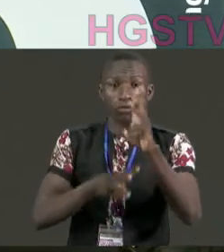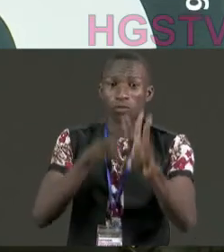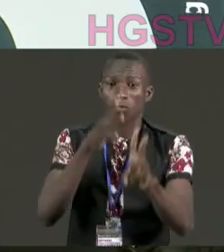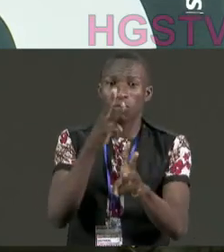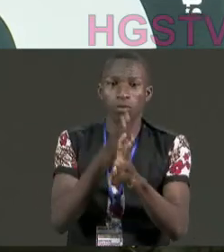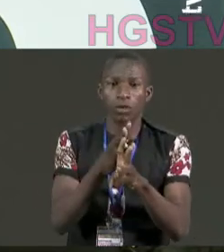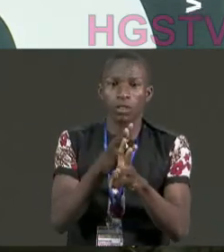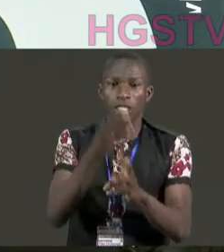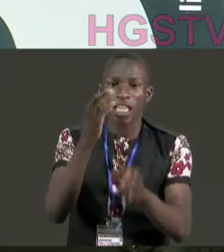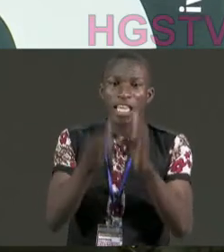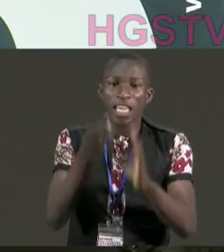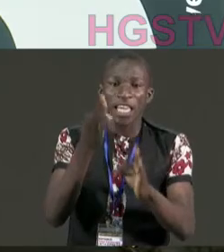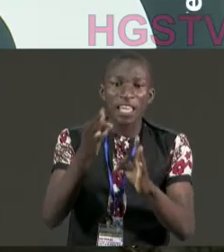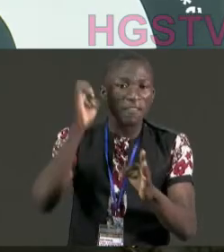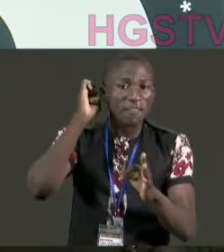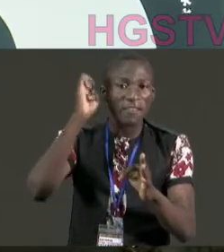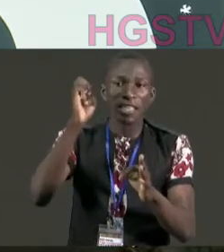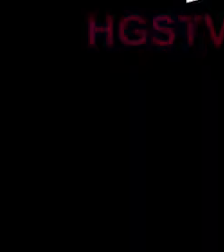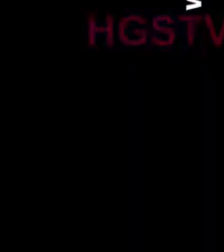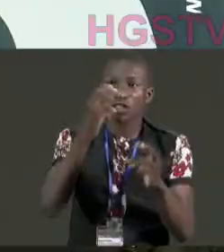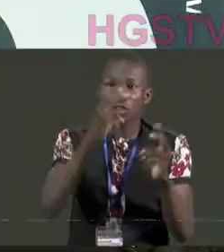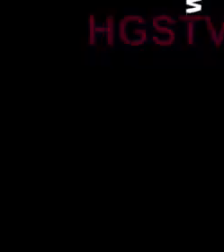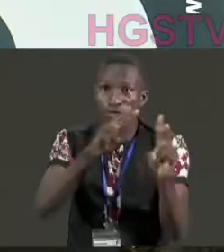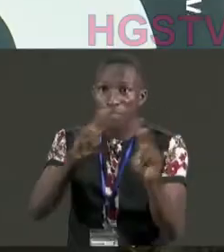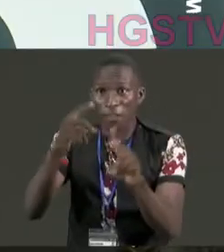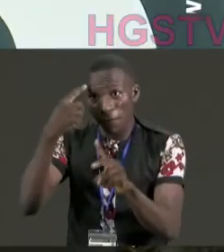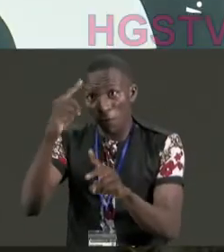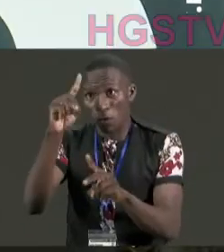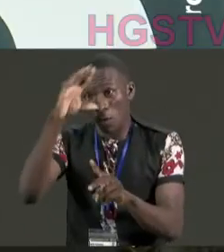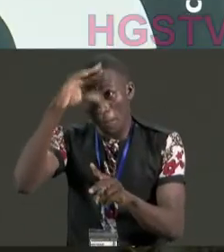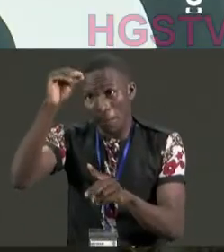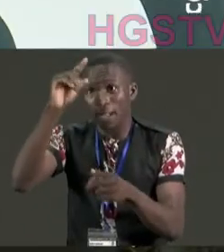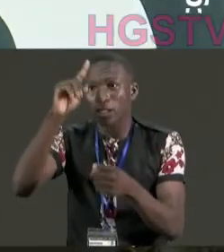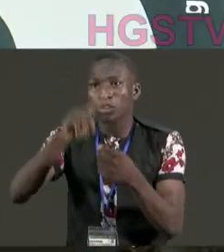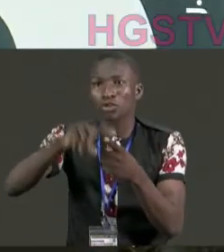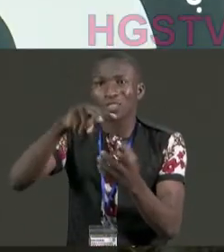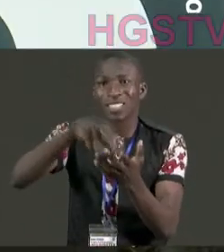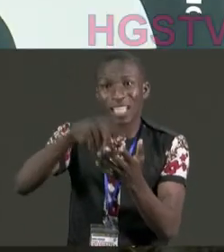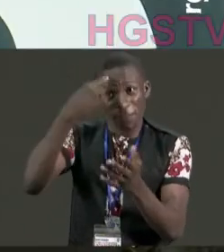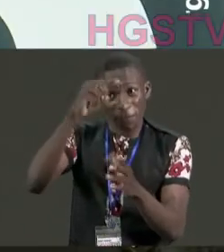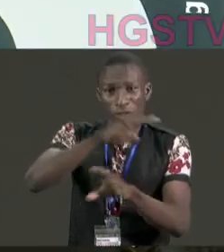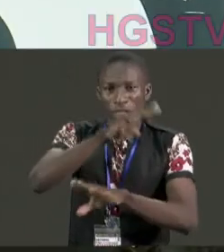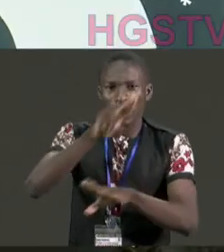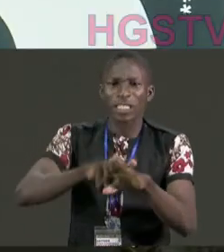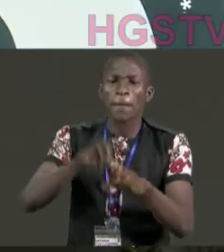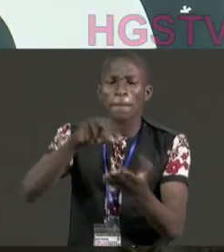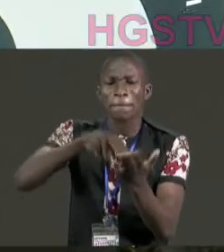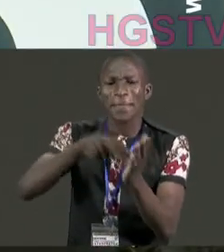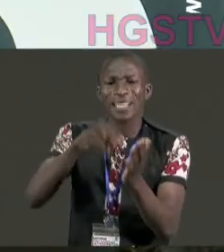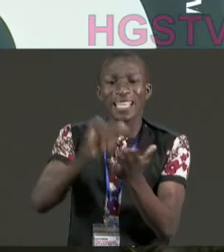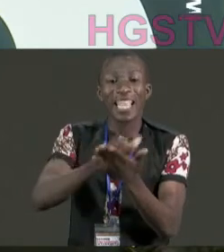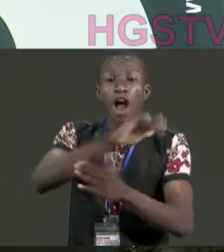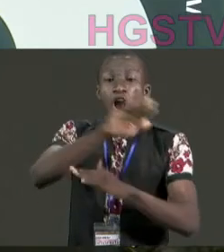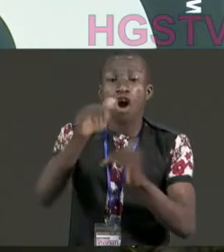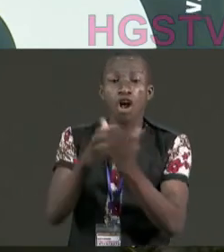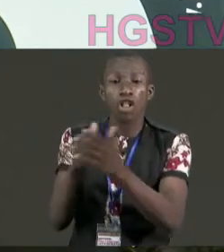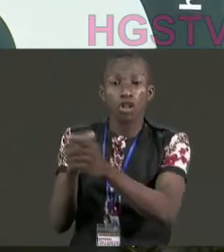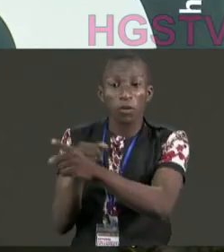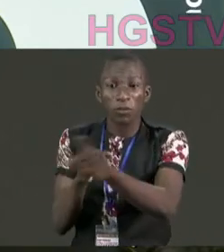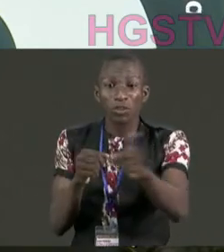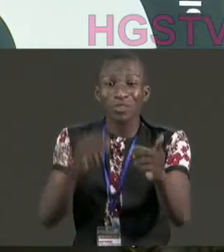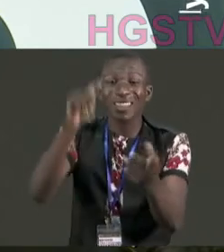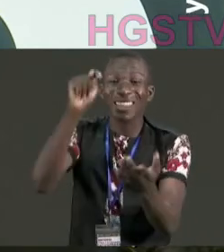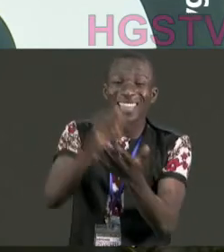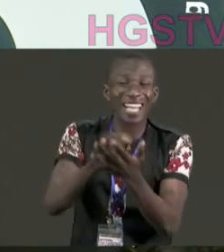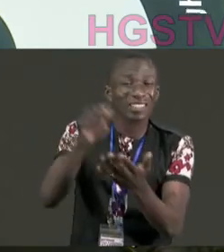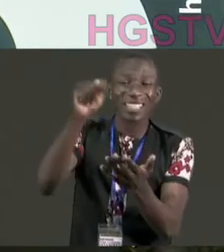If he was looking for one man to stand in the gap for one nation, then all of you, and there are thousands upon thousands of